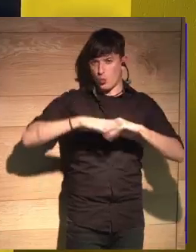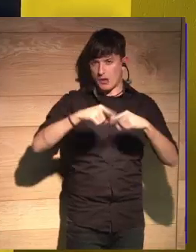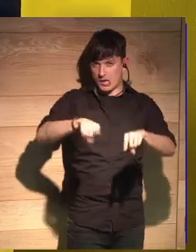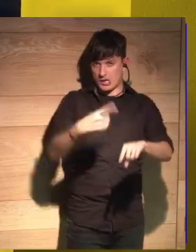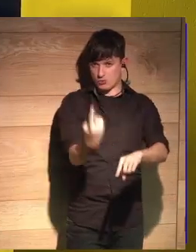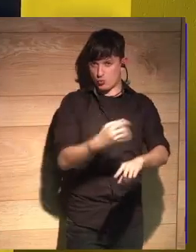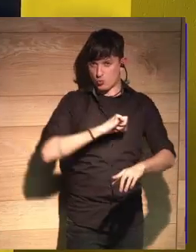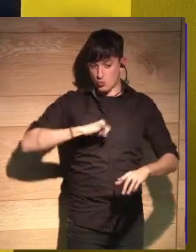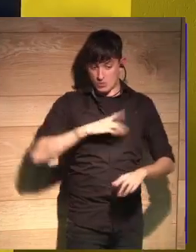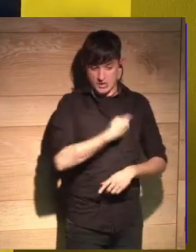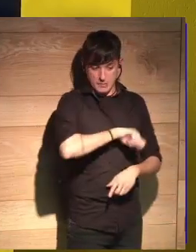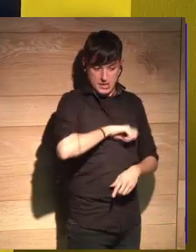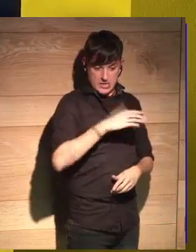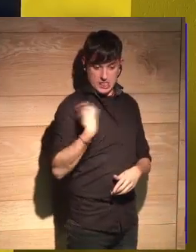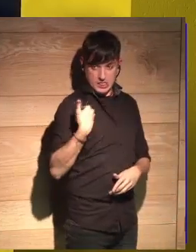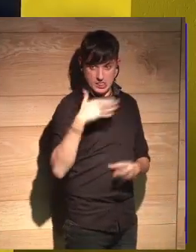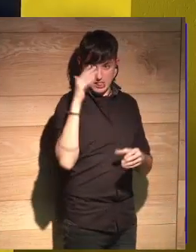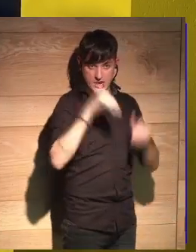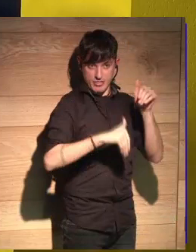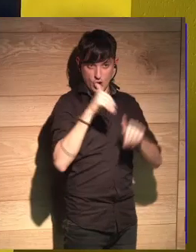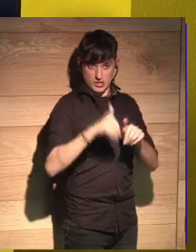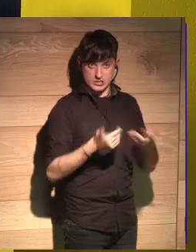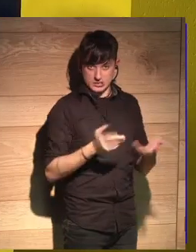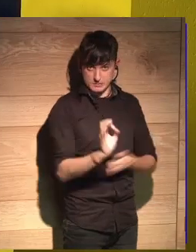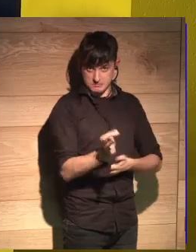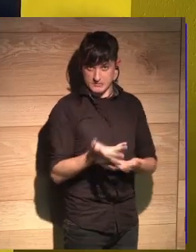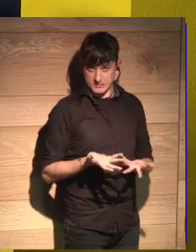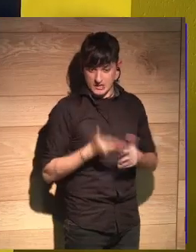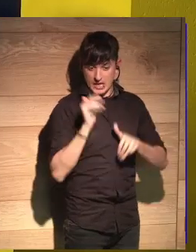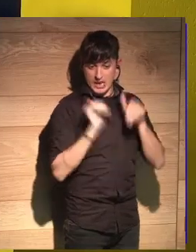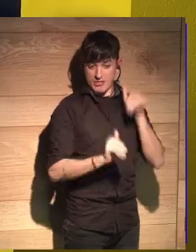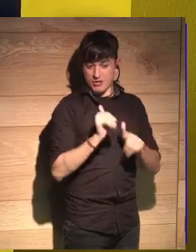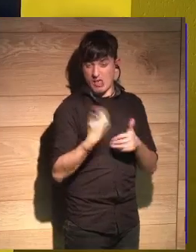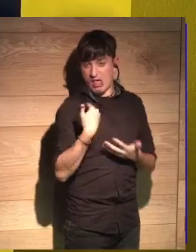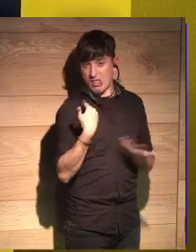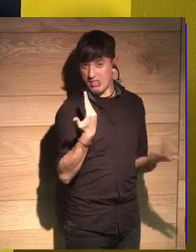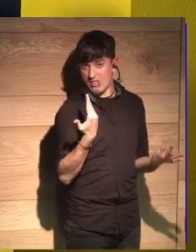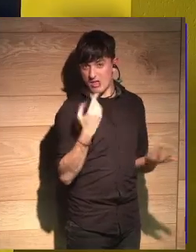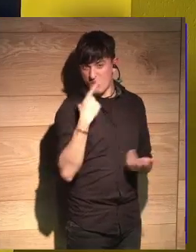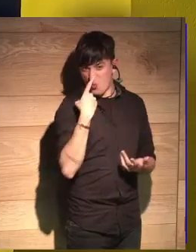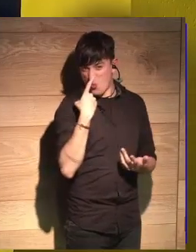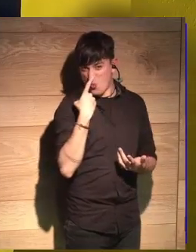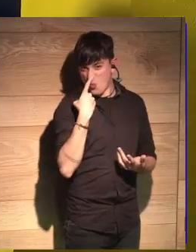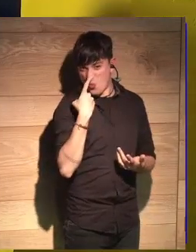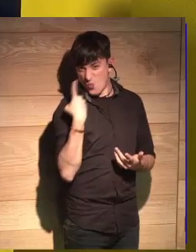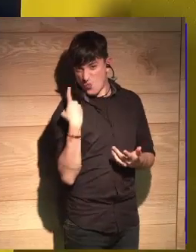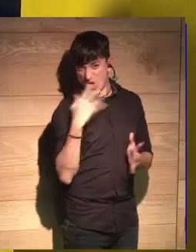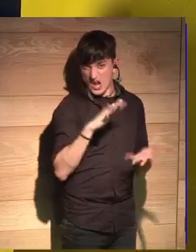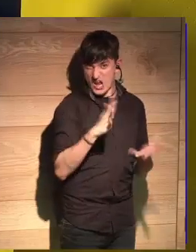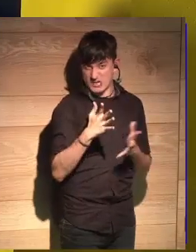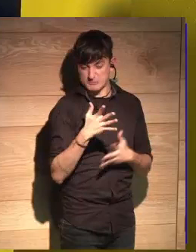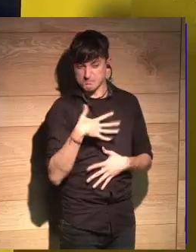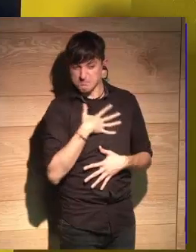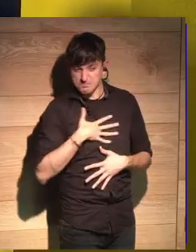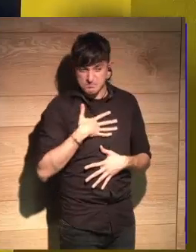an election recently. You had an election about a year or so ago. You've not been entirely satisfied with the